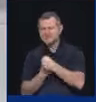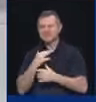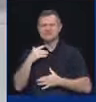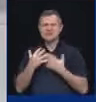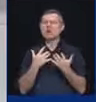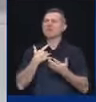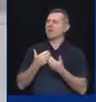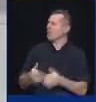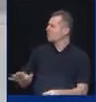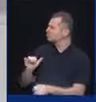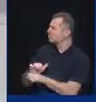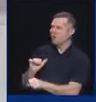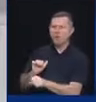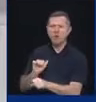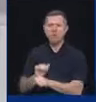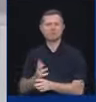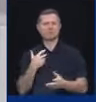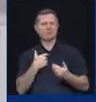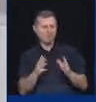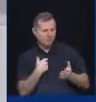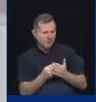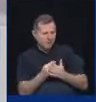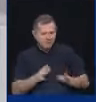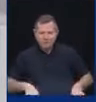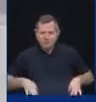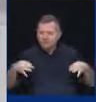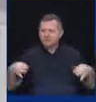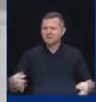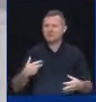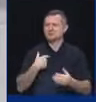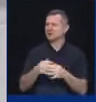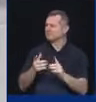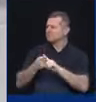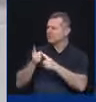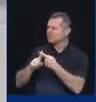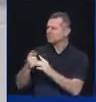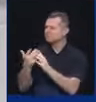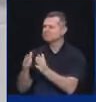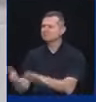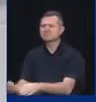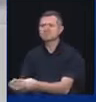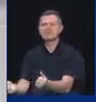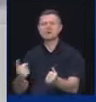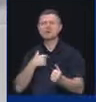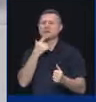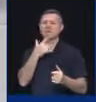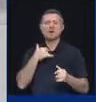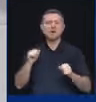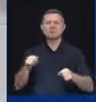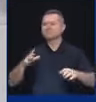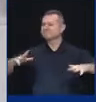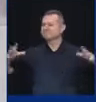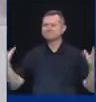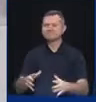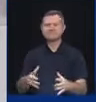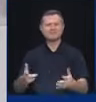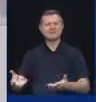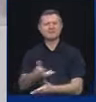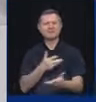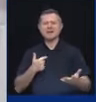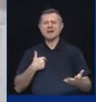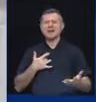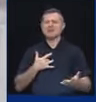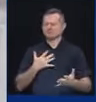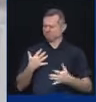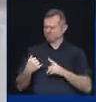savings. The absence of not being able to gather took its toll in profound and emotional ways